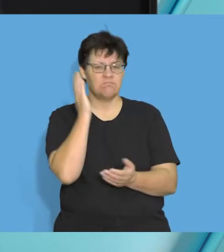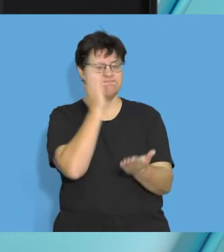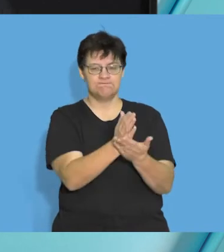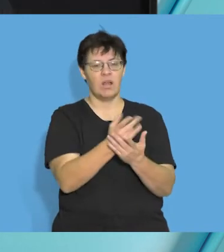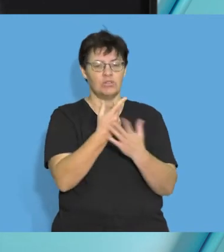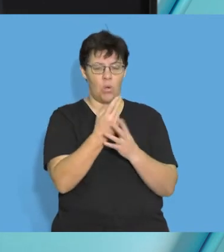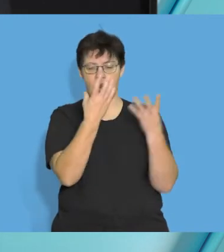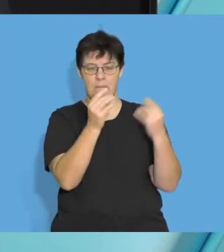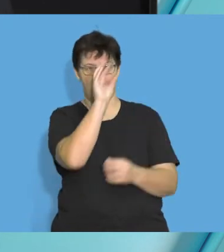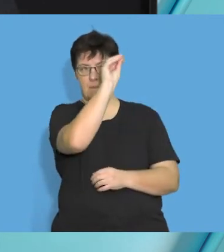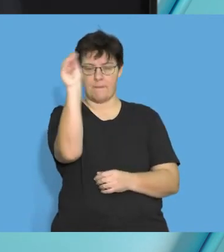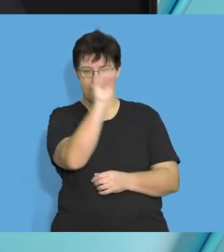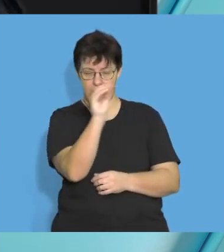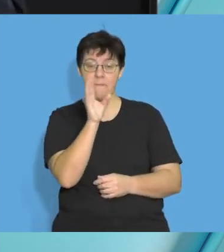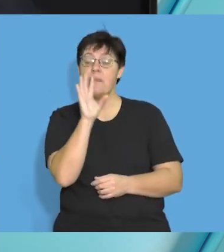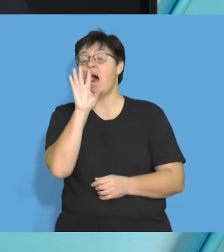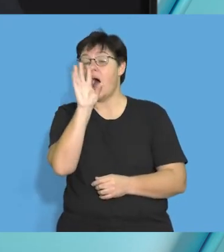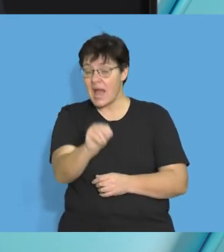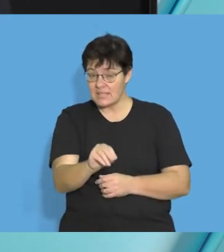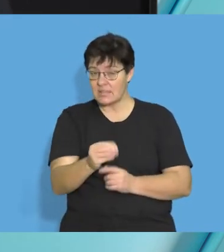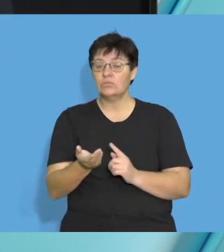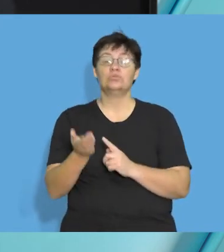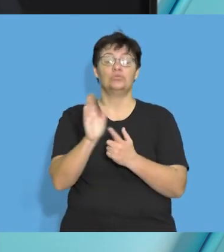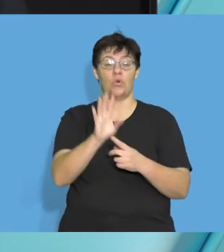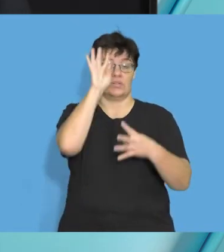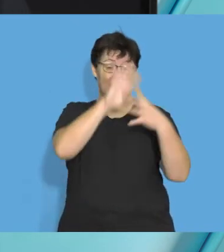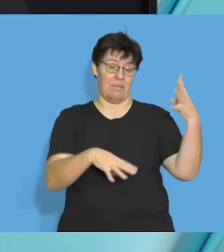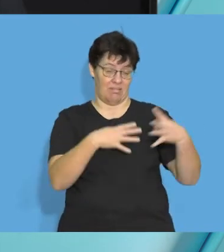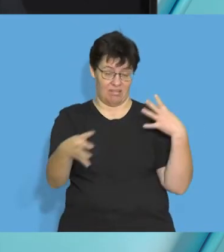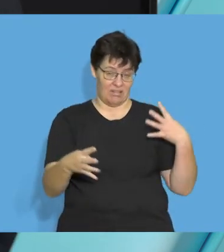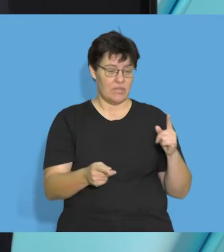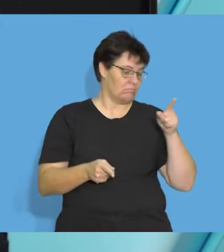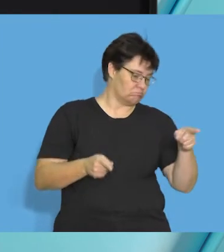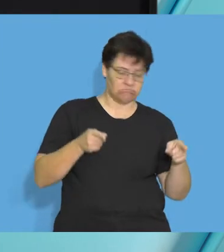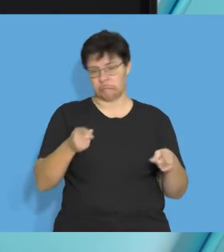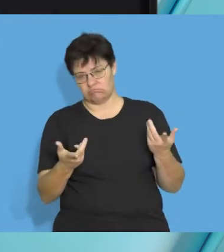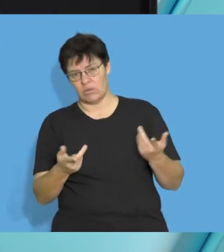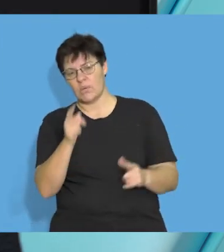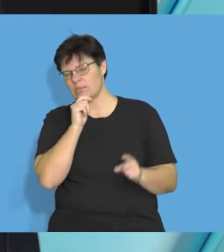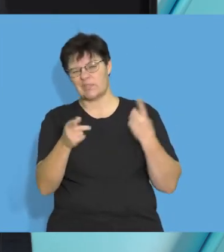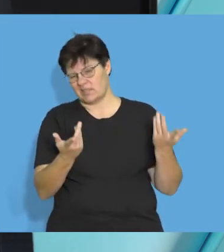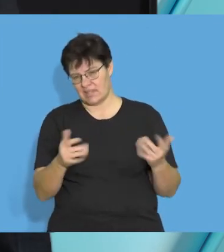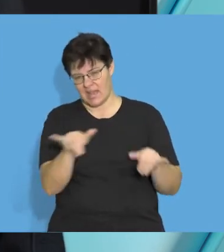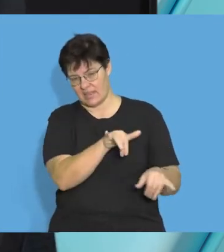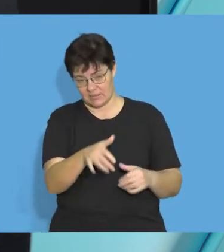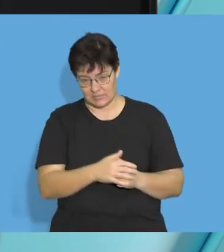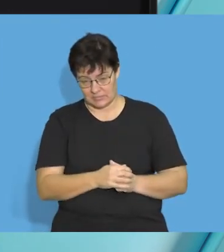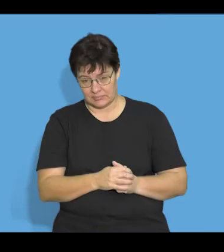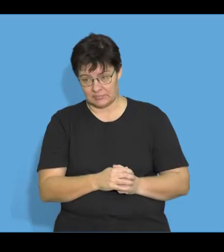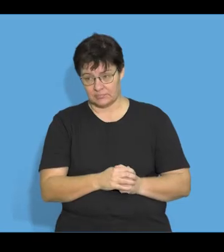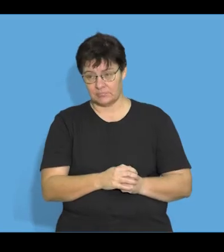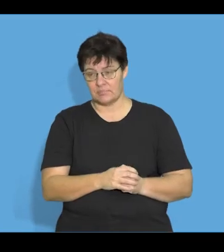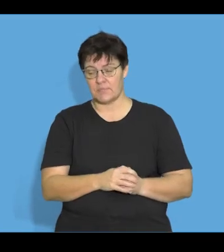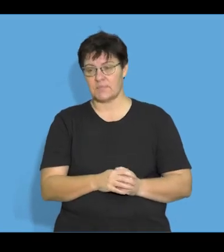figures, but you could be asked to show it in a table format. Then obviously you need to specify the detail.